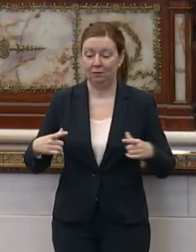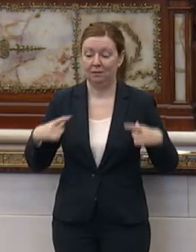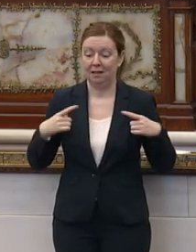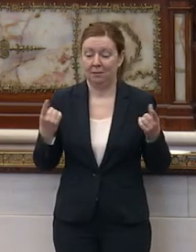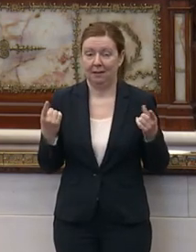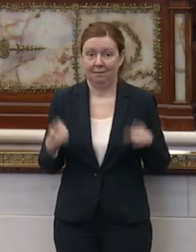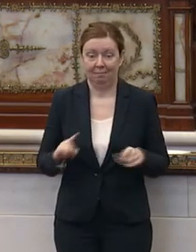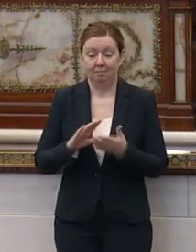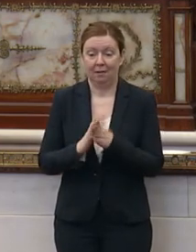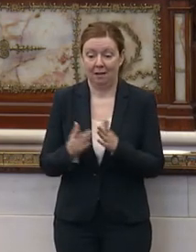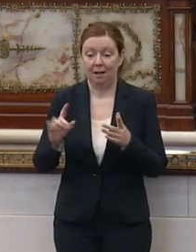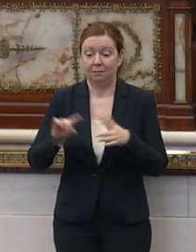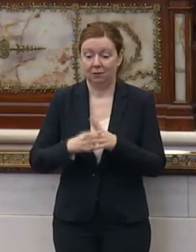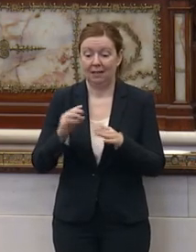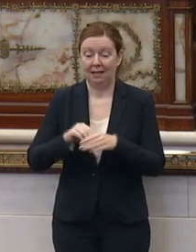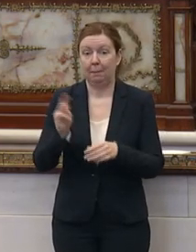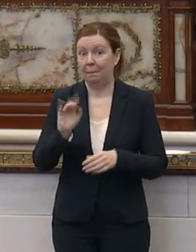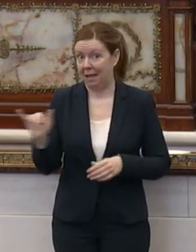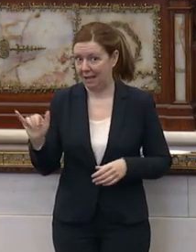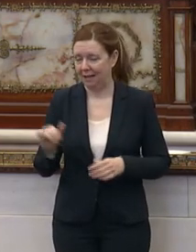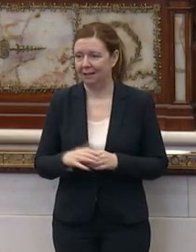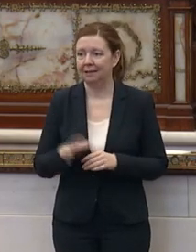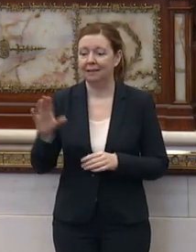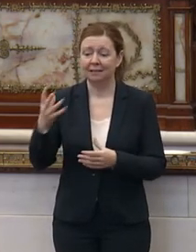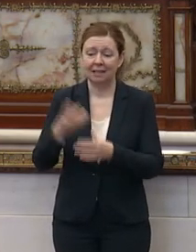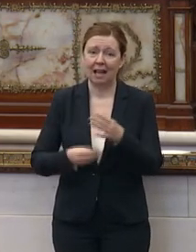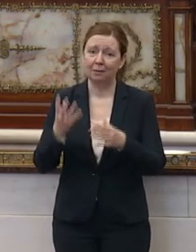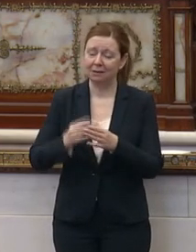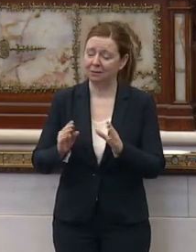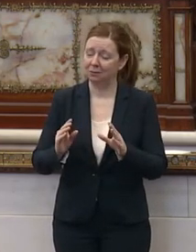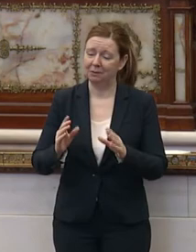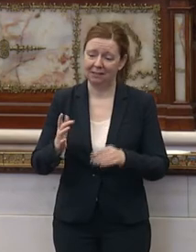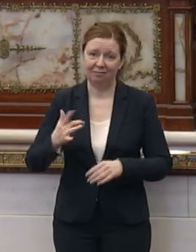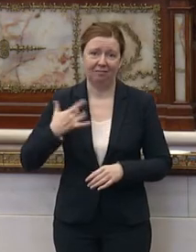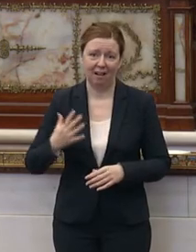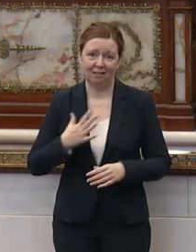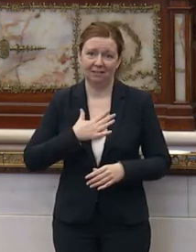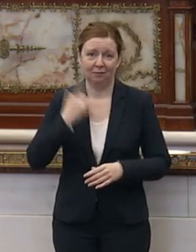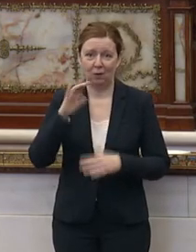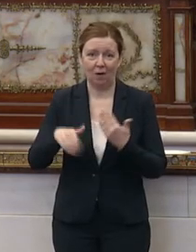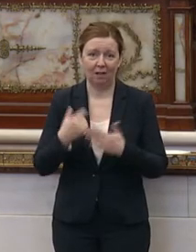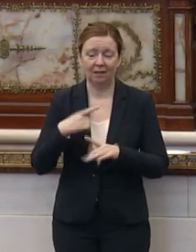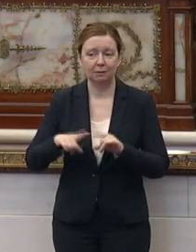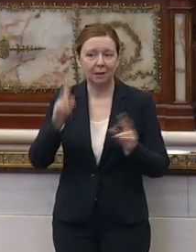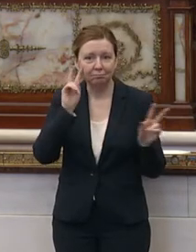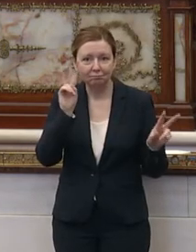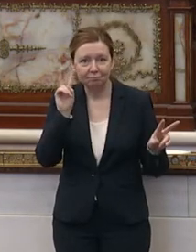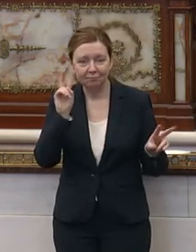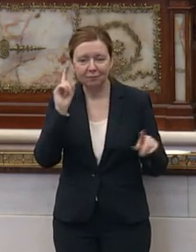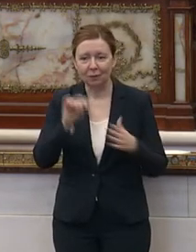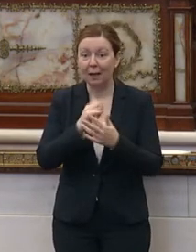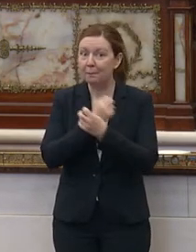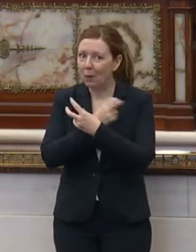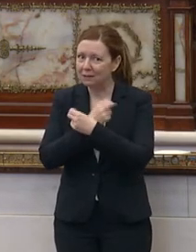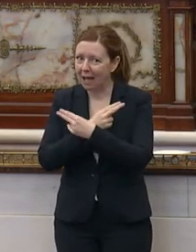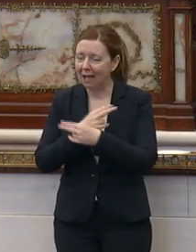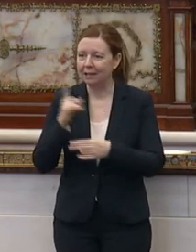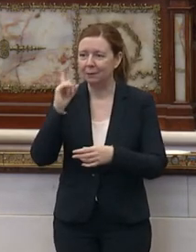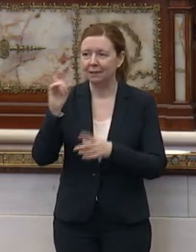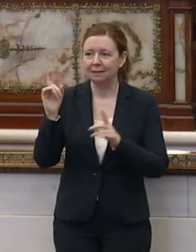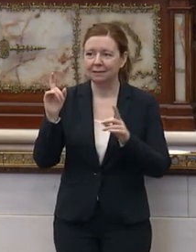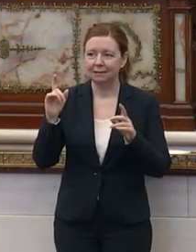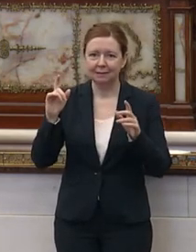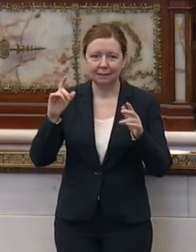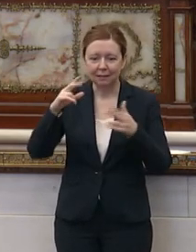officially becomes effective in May, his absence will be evident to all of us, but keep your eyes open for that bow tie. He's coming